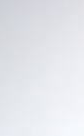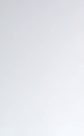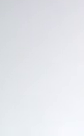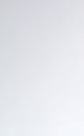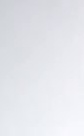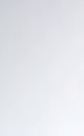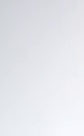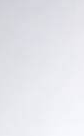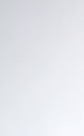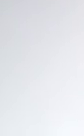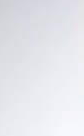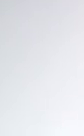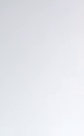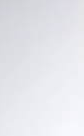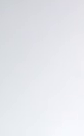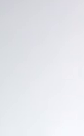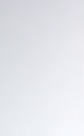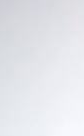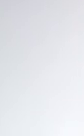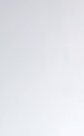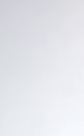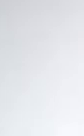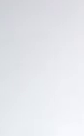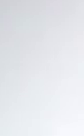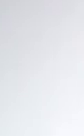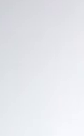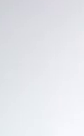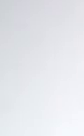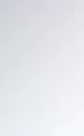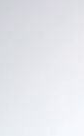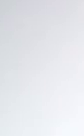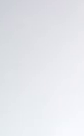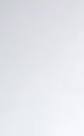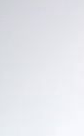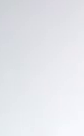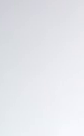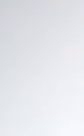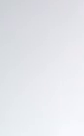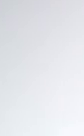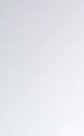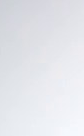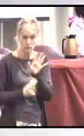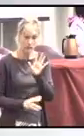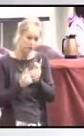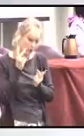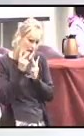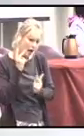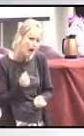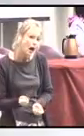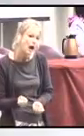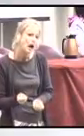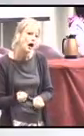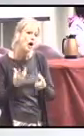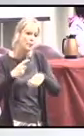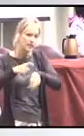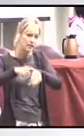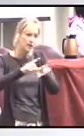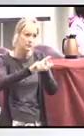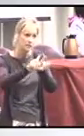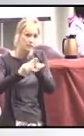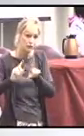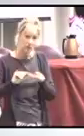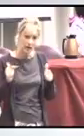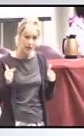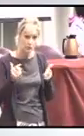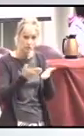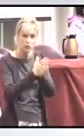We talked to our the agency where we get our interpreters to find out how many times different languages